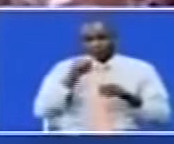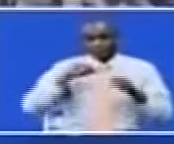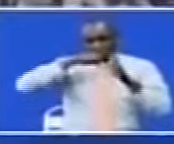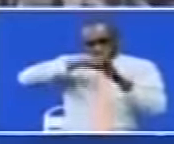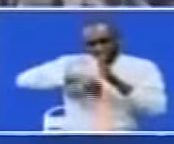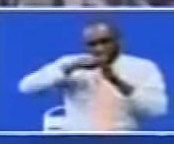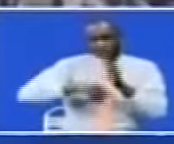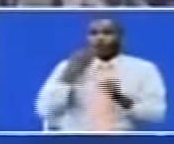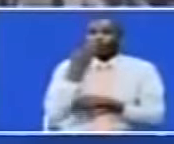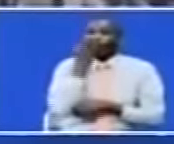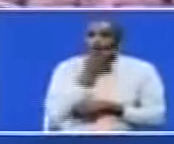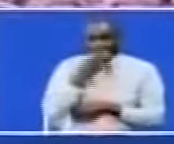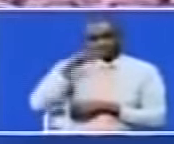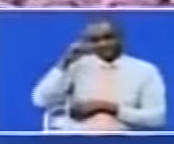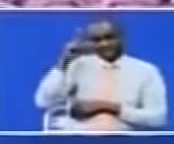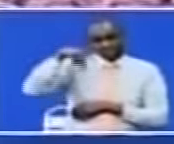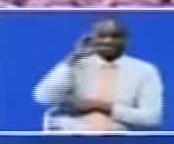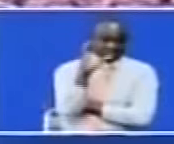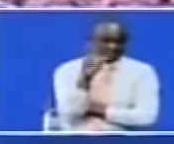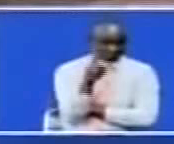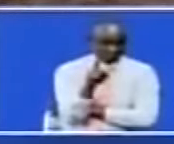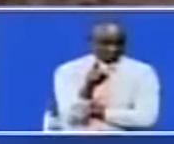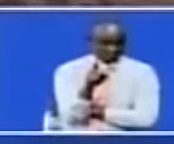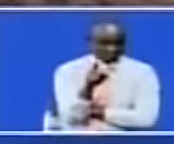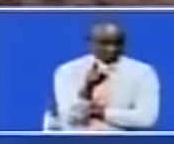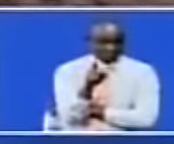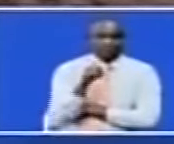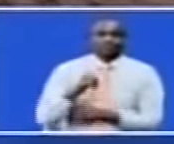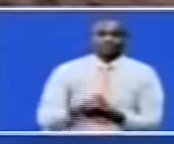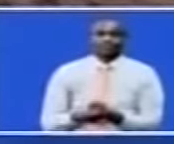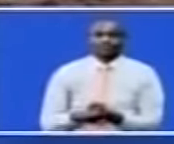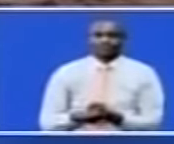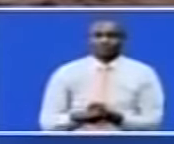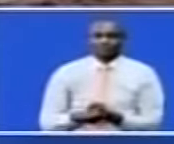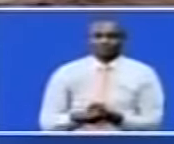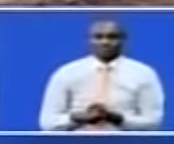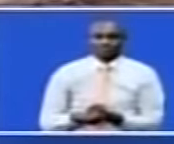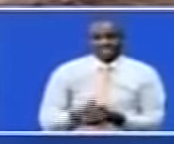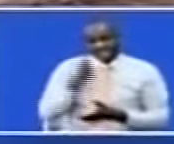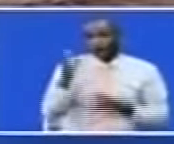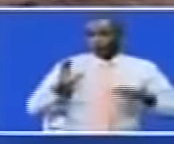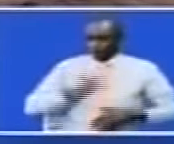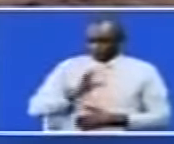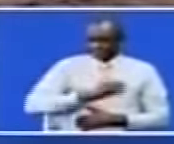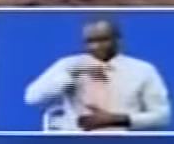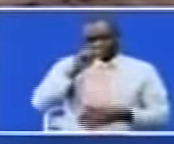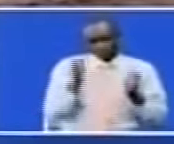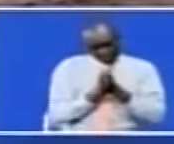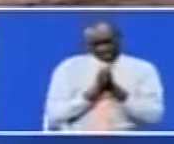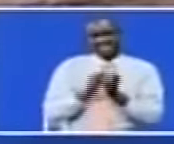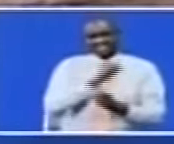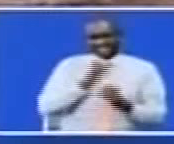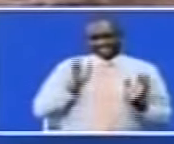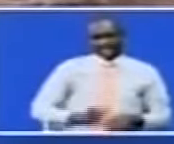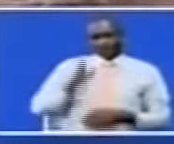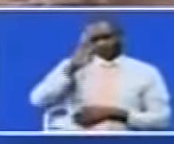spill from a pipeline managed by the Kenya Pipeline Company. and the committee chaired by Baringo Senator